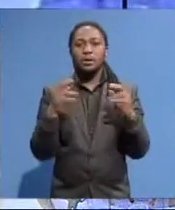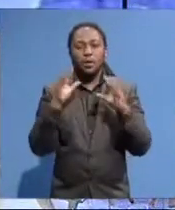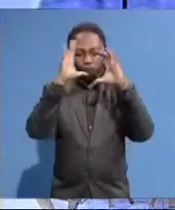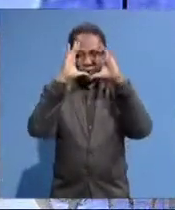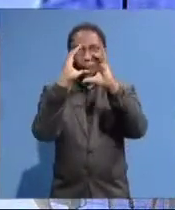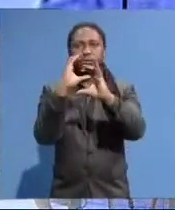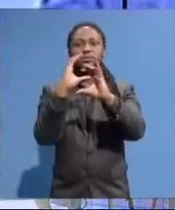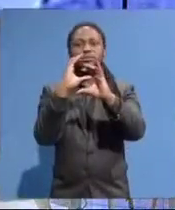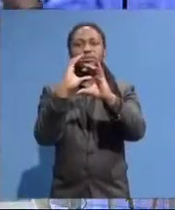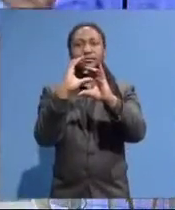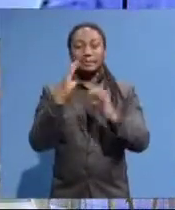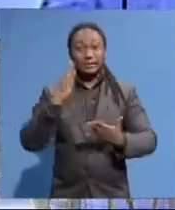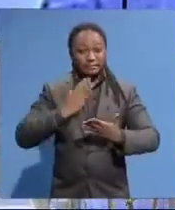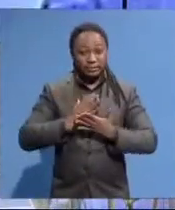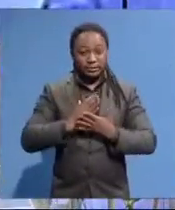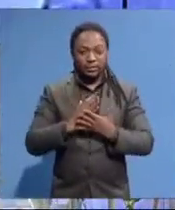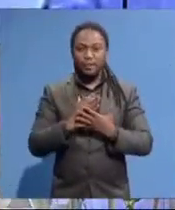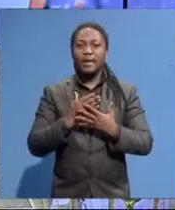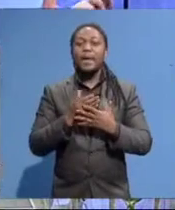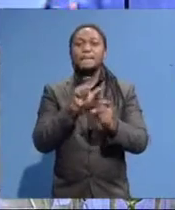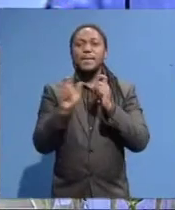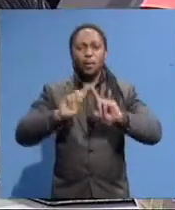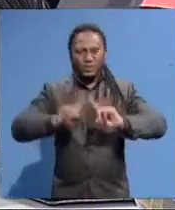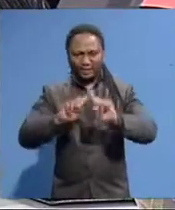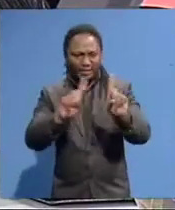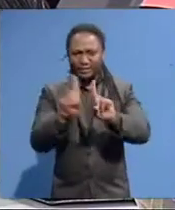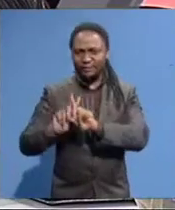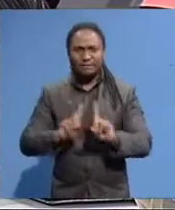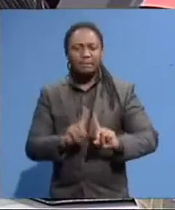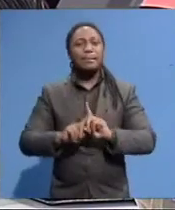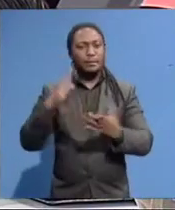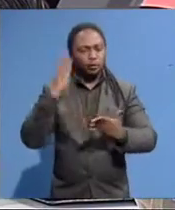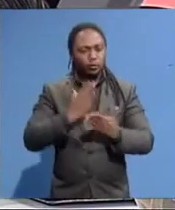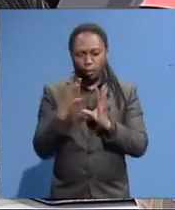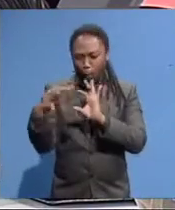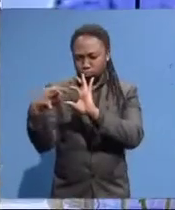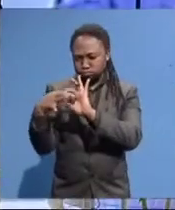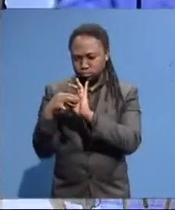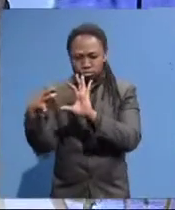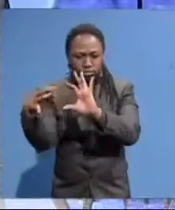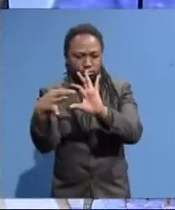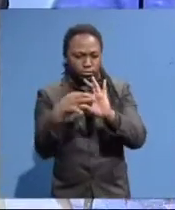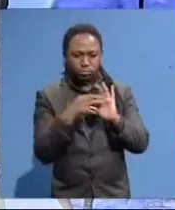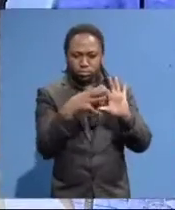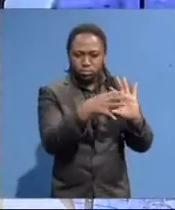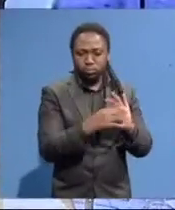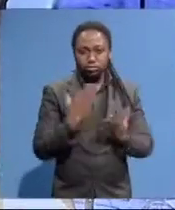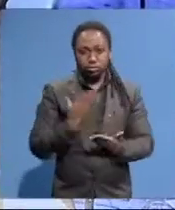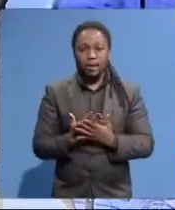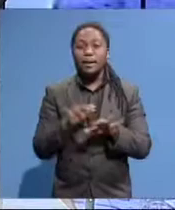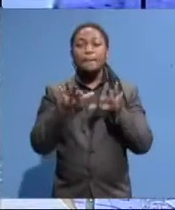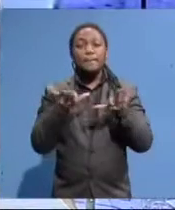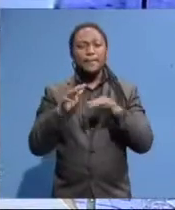able to engage with people from different parts and different avenues and different walks of life. And too often we think about public speaking